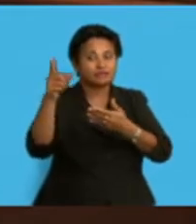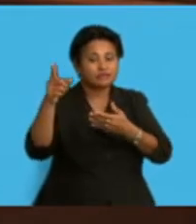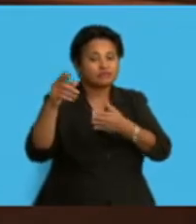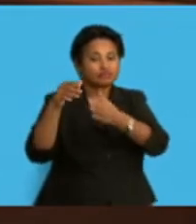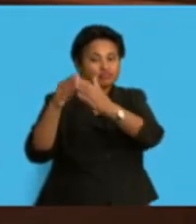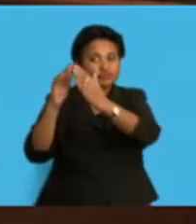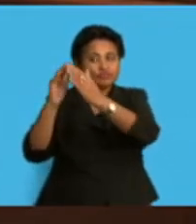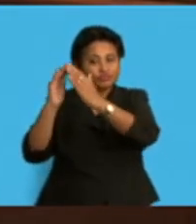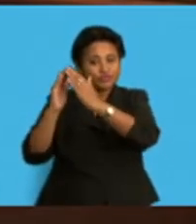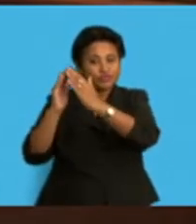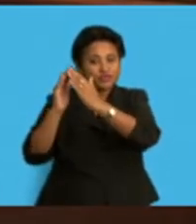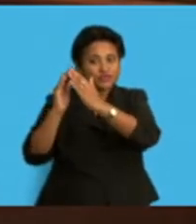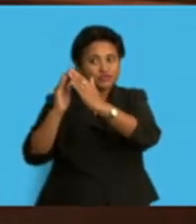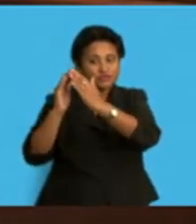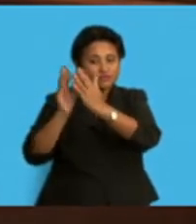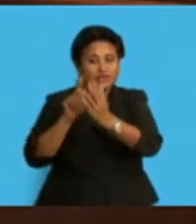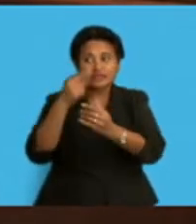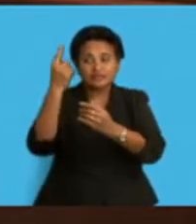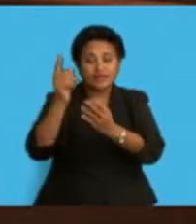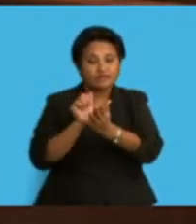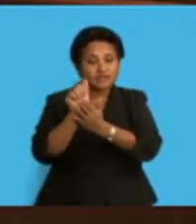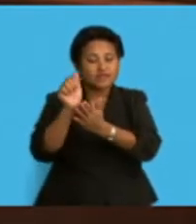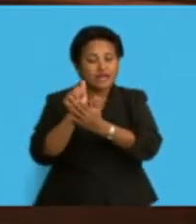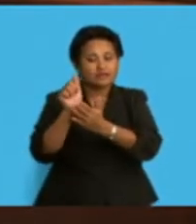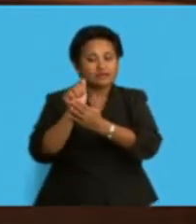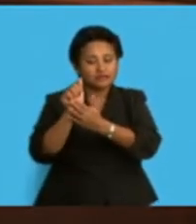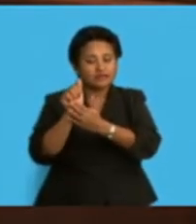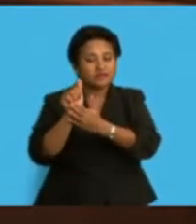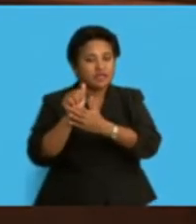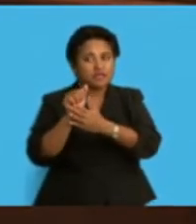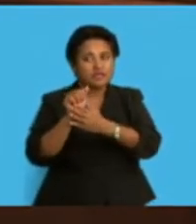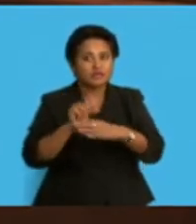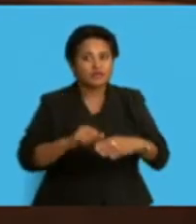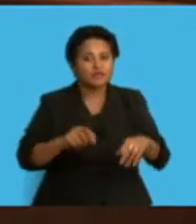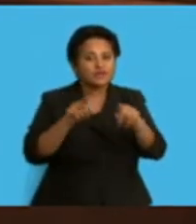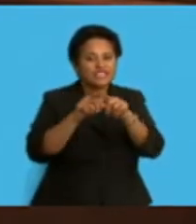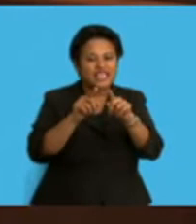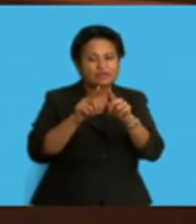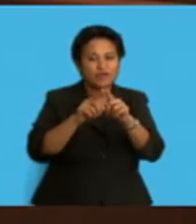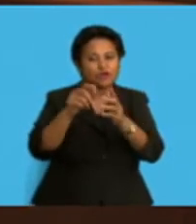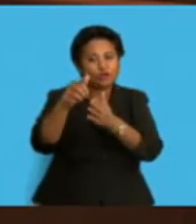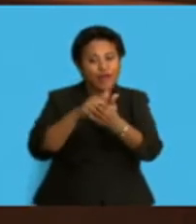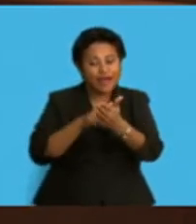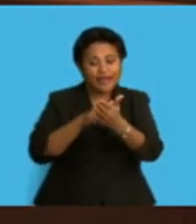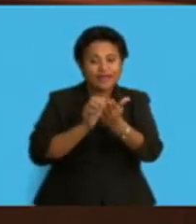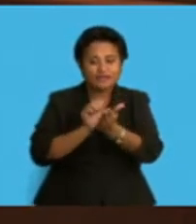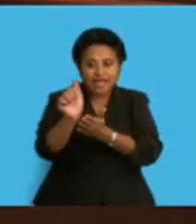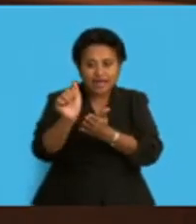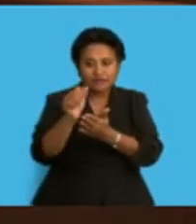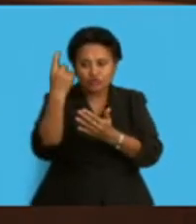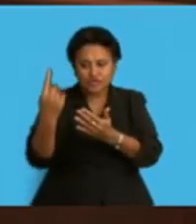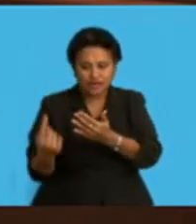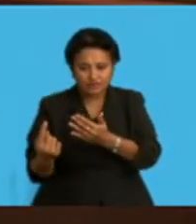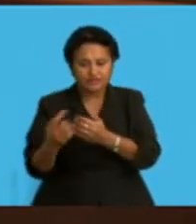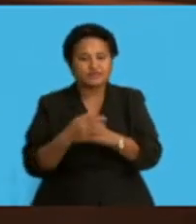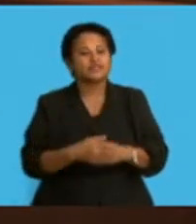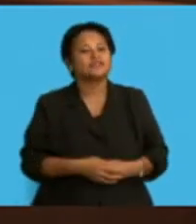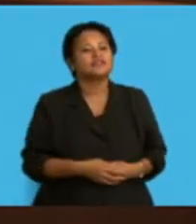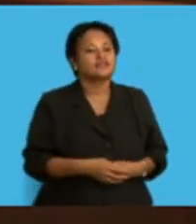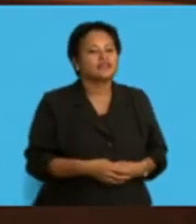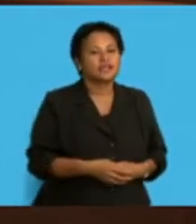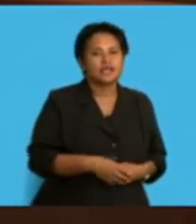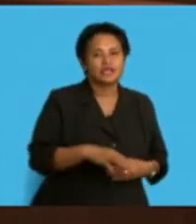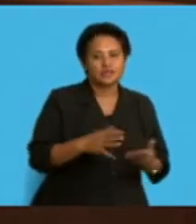and sell goods to themselves. So effectively, they buy an item twice and try to claim their markup is less than it is.